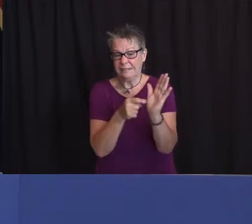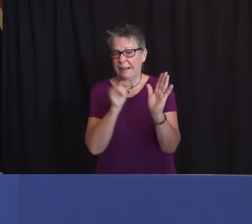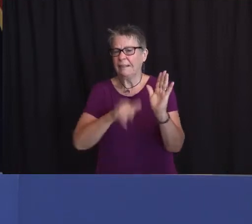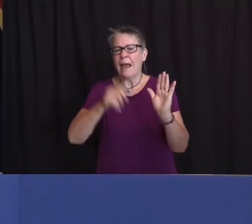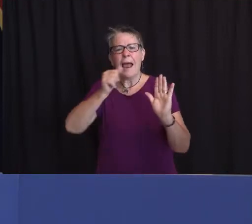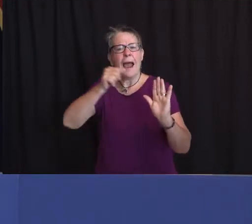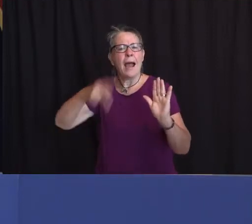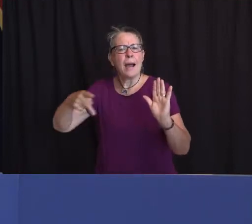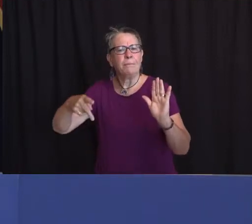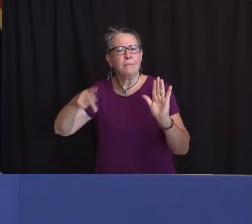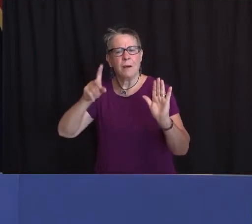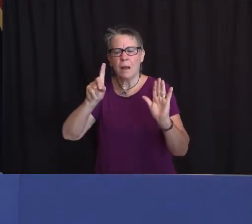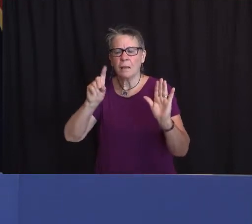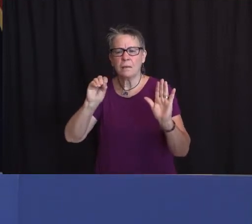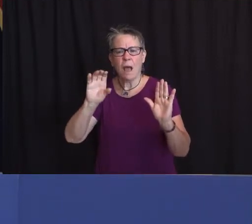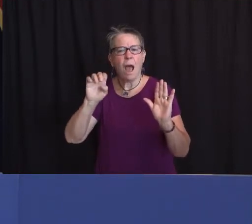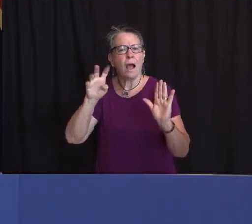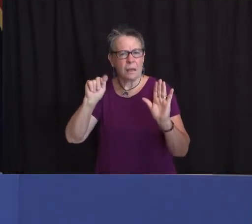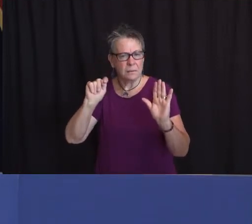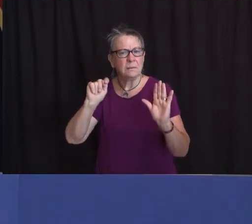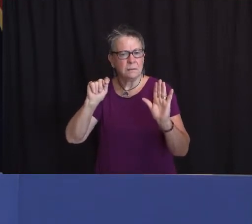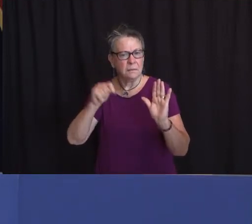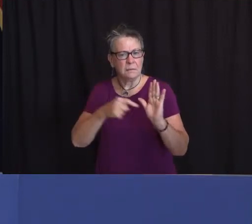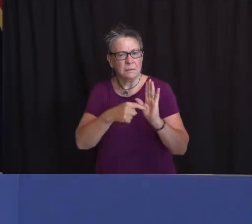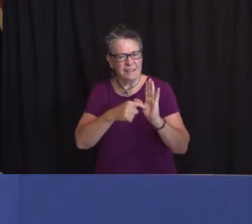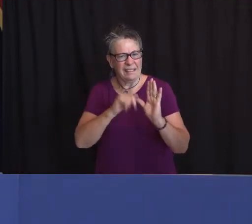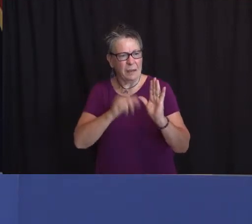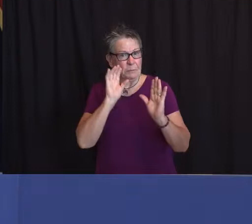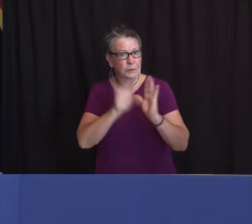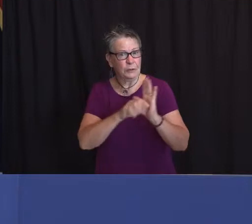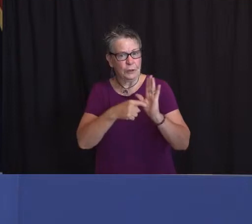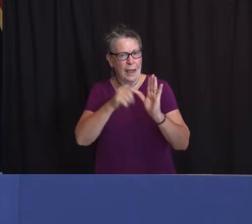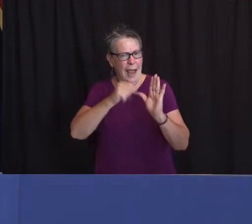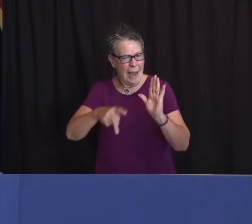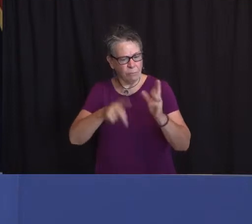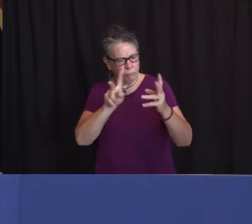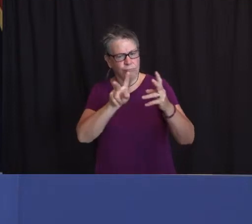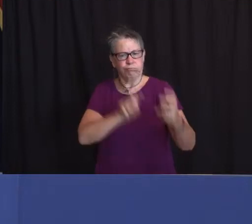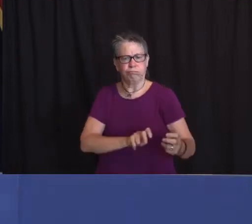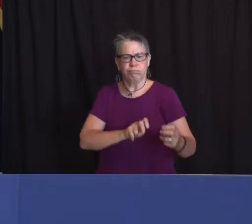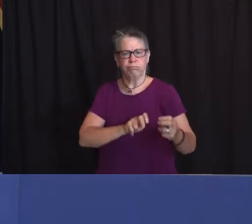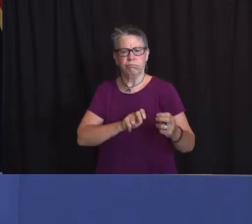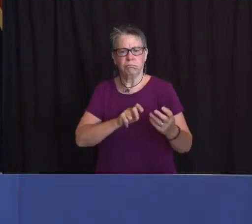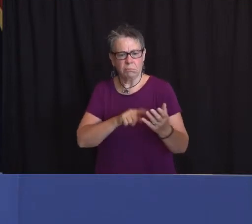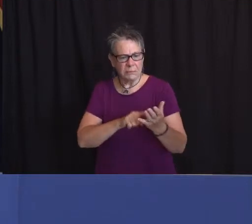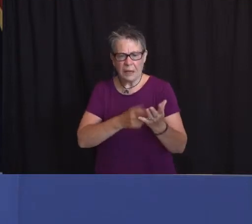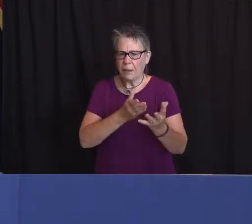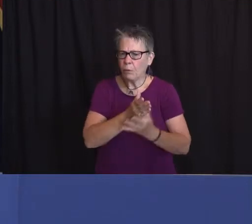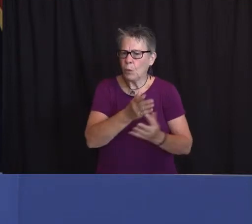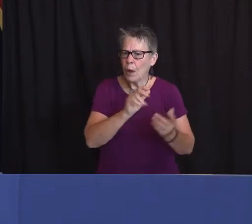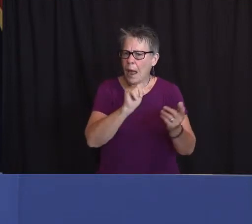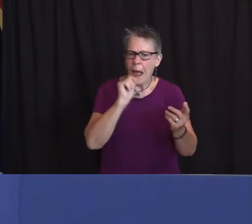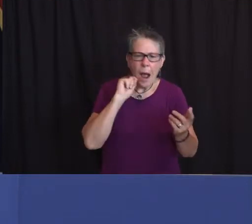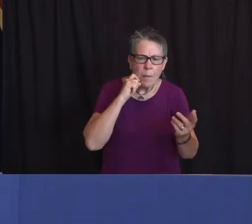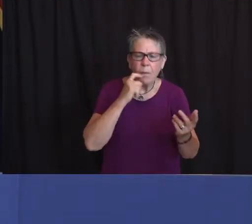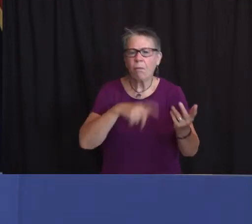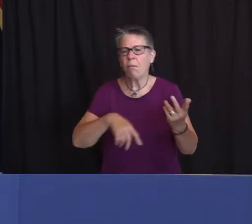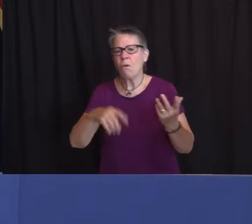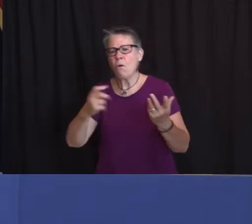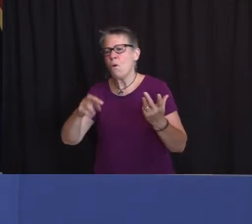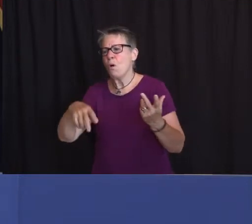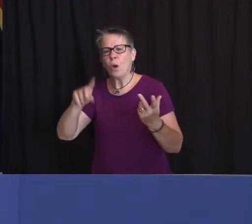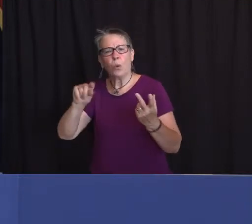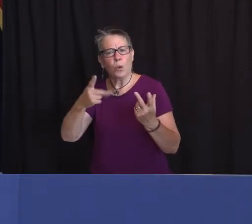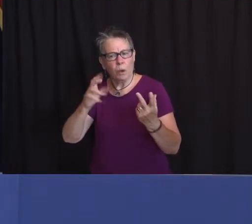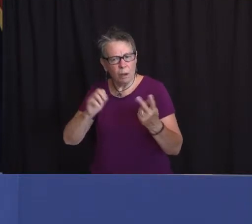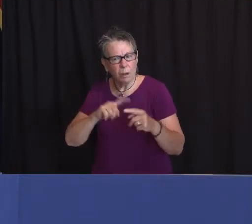phone number on file with the New Jersey Immunization Information System, known as NJIIS, can access